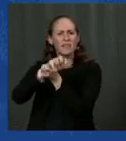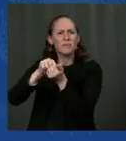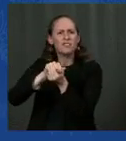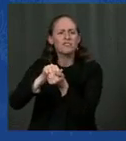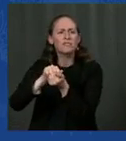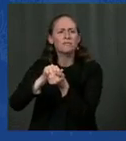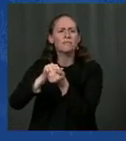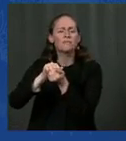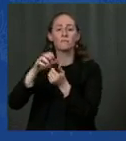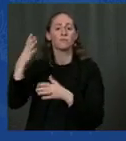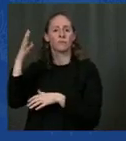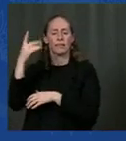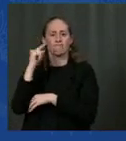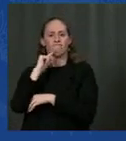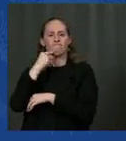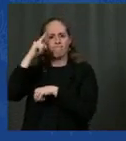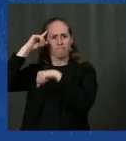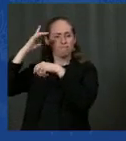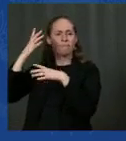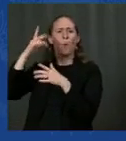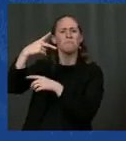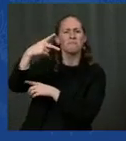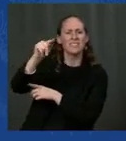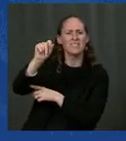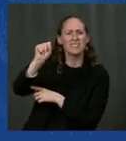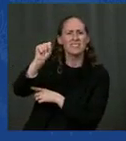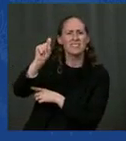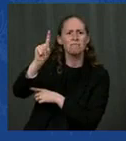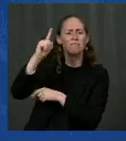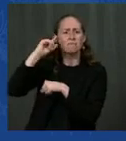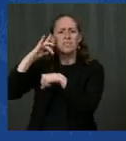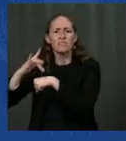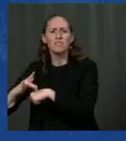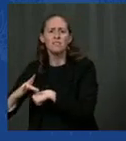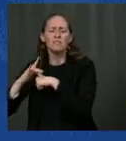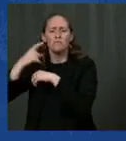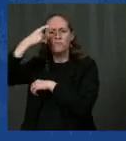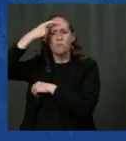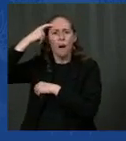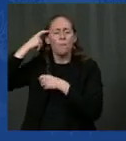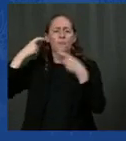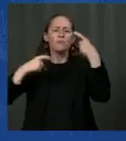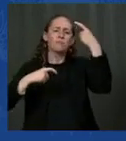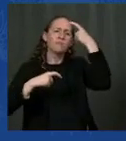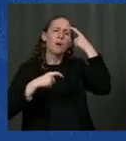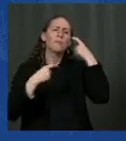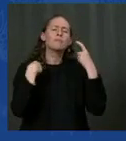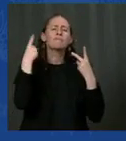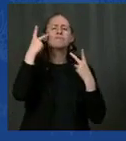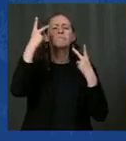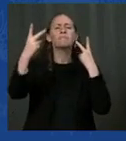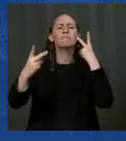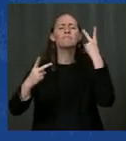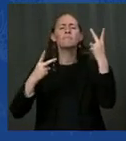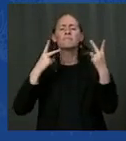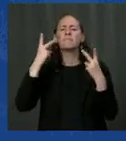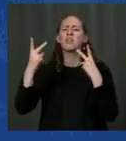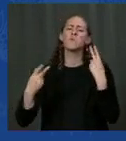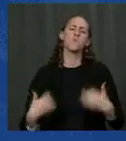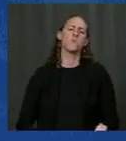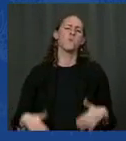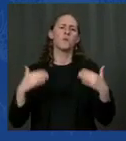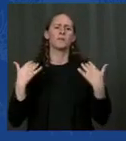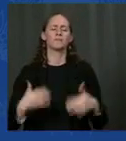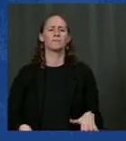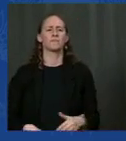We see it in the struggles many have when they come home. We see it in the strain on their families